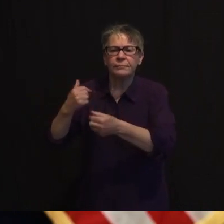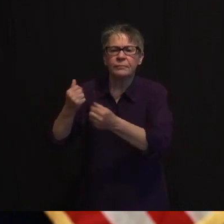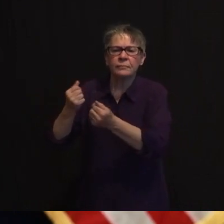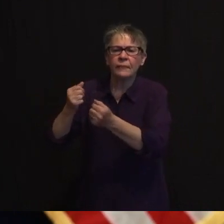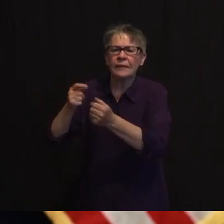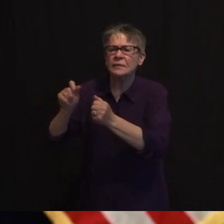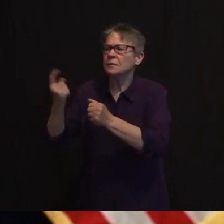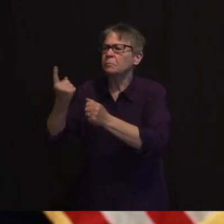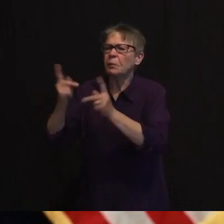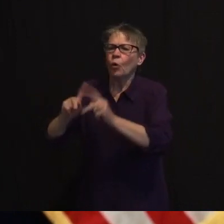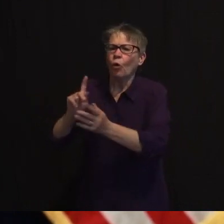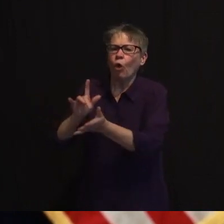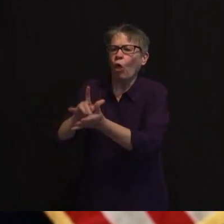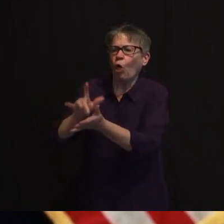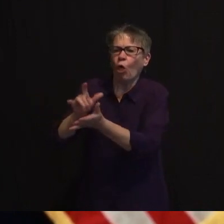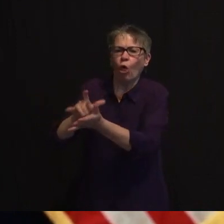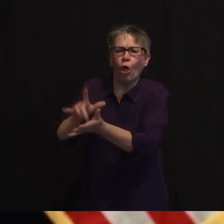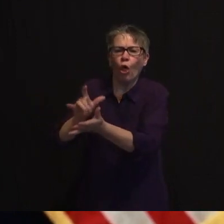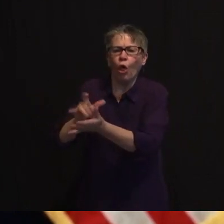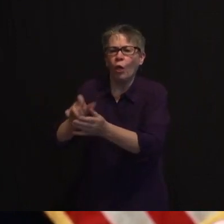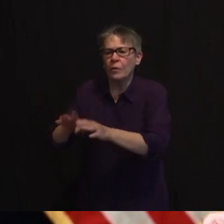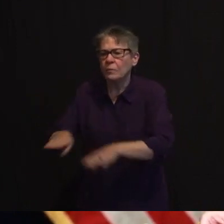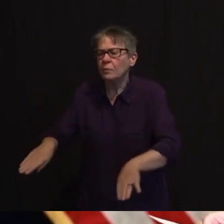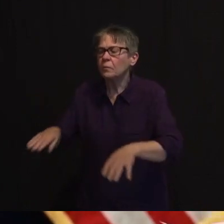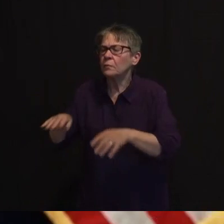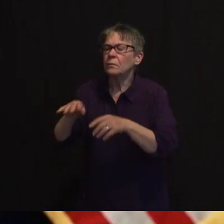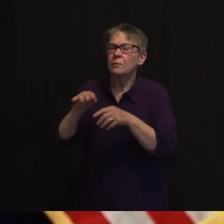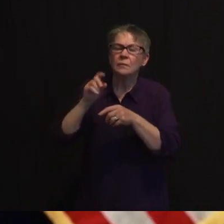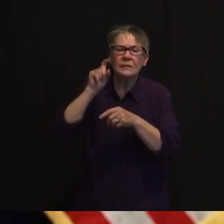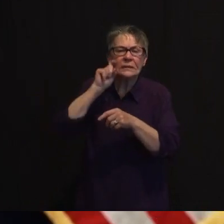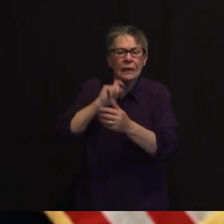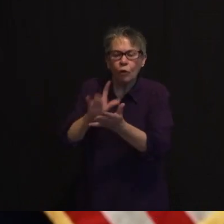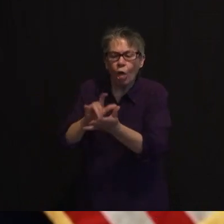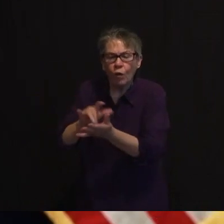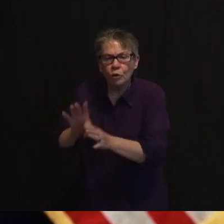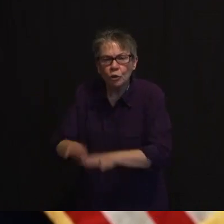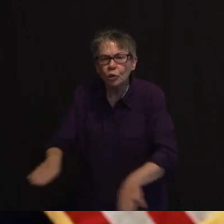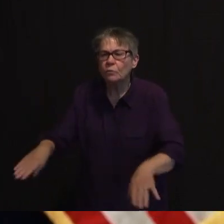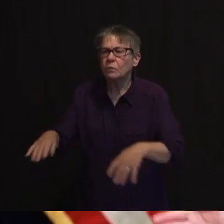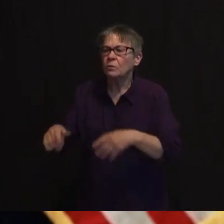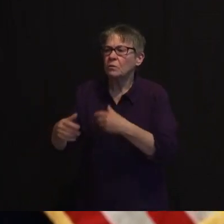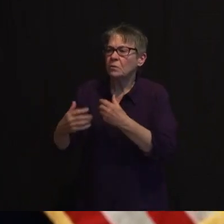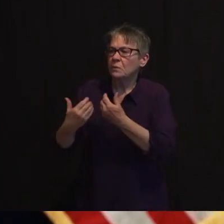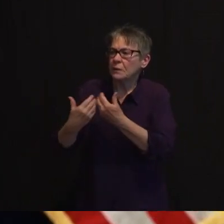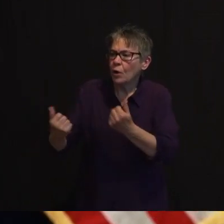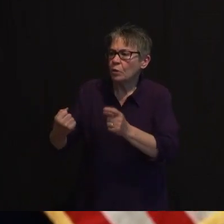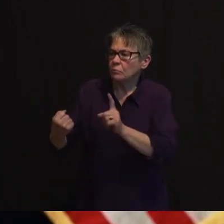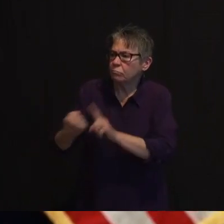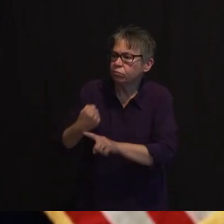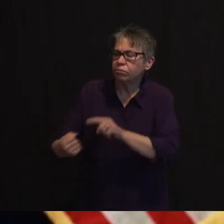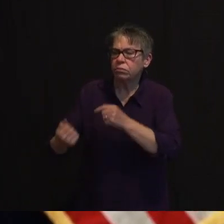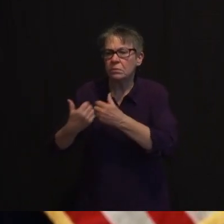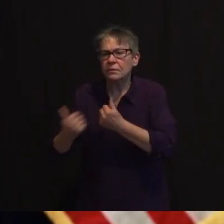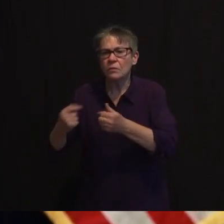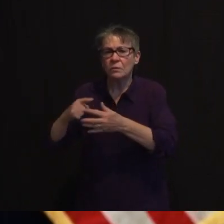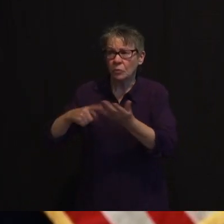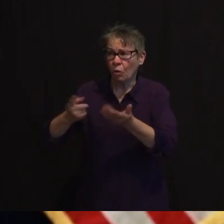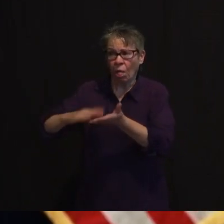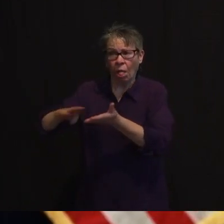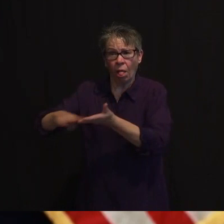relates to drugs and drug shortages, one part of your very good question, and Judy can answer this with